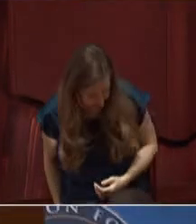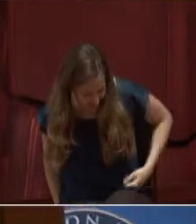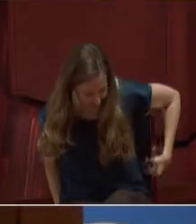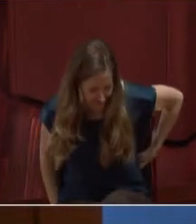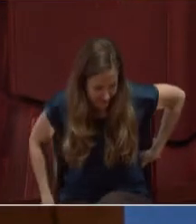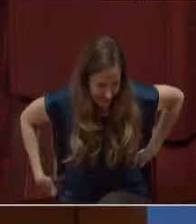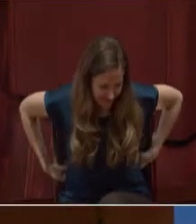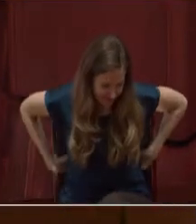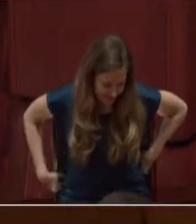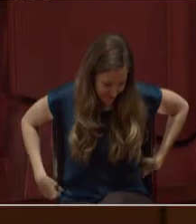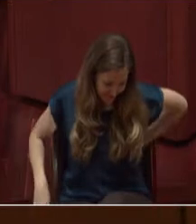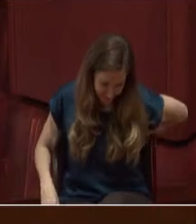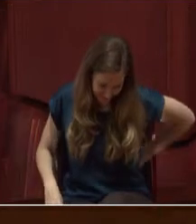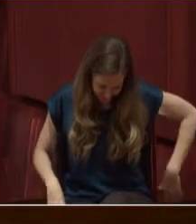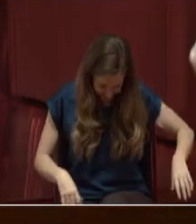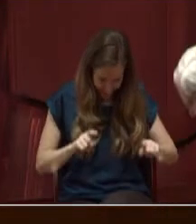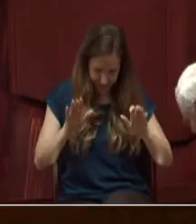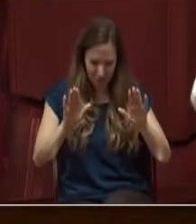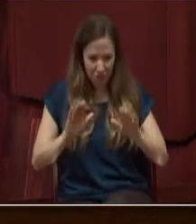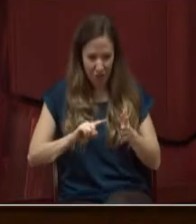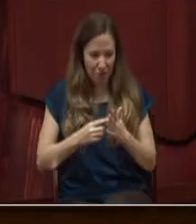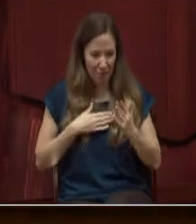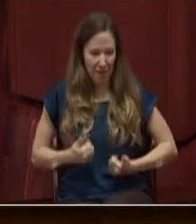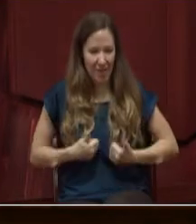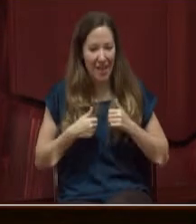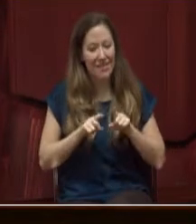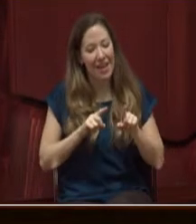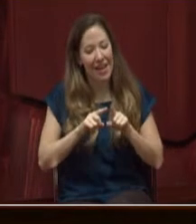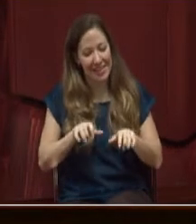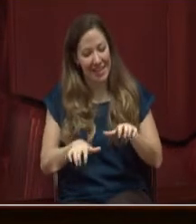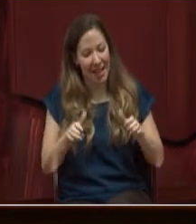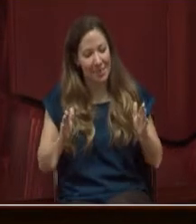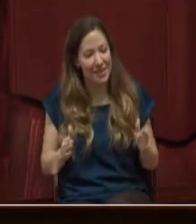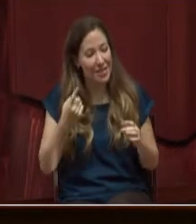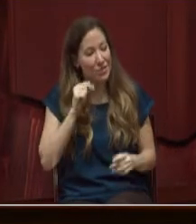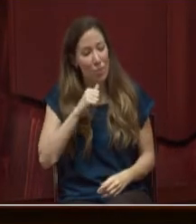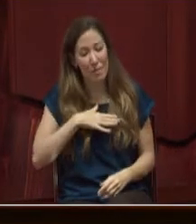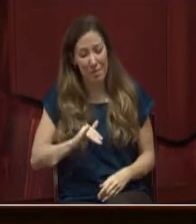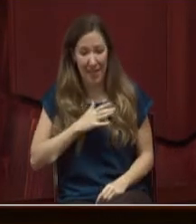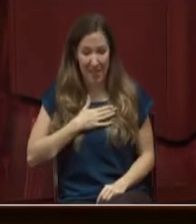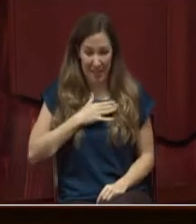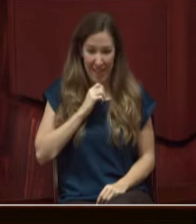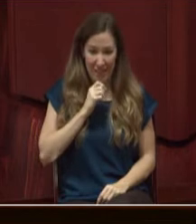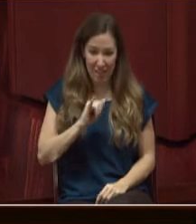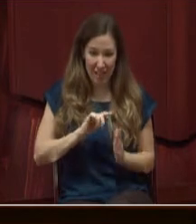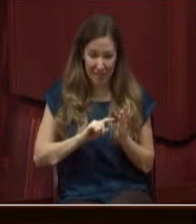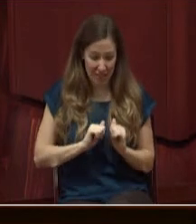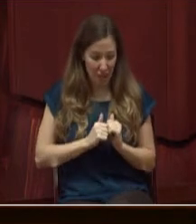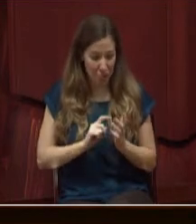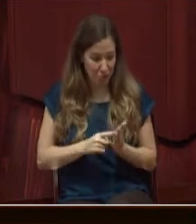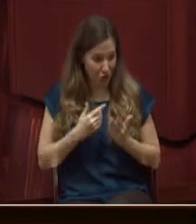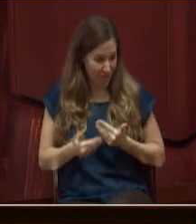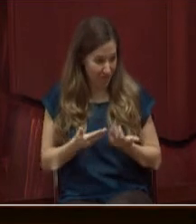It was great starting my life as a career as a clerk typist, and for women at my age, that was how you started things.